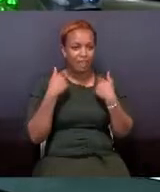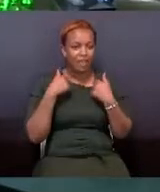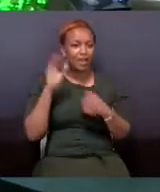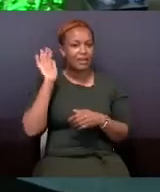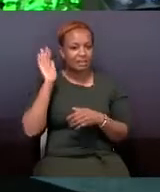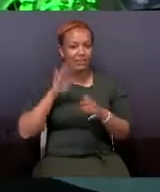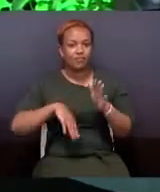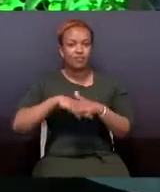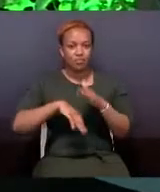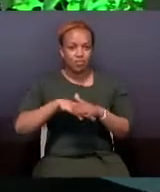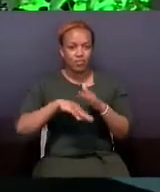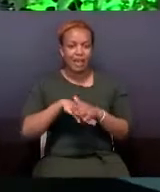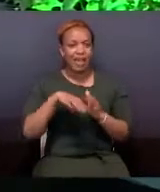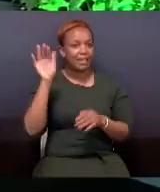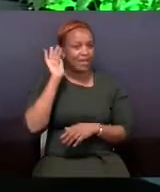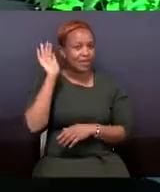football, but I just heard.